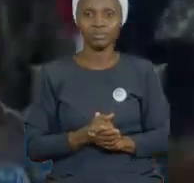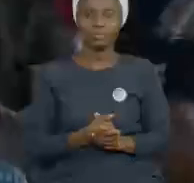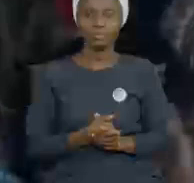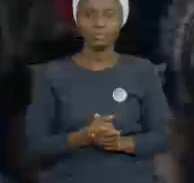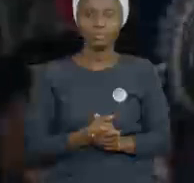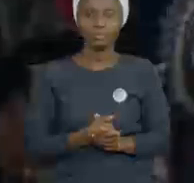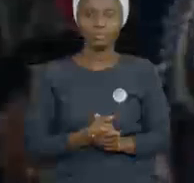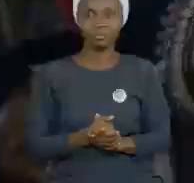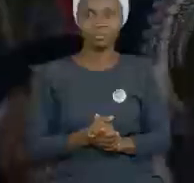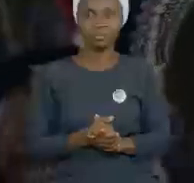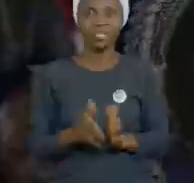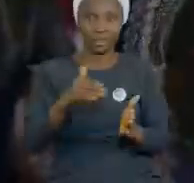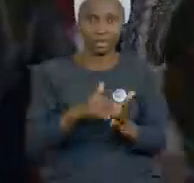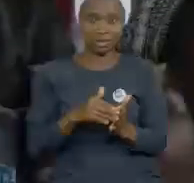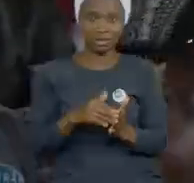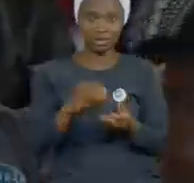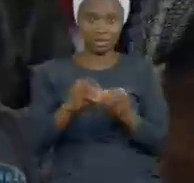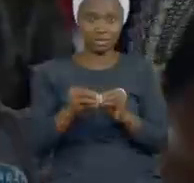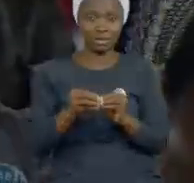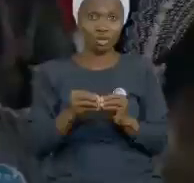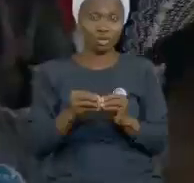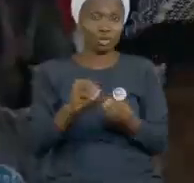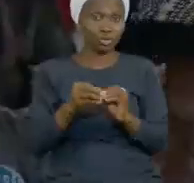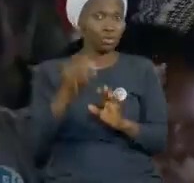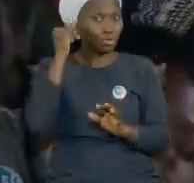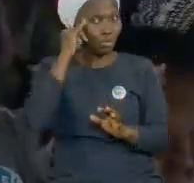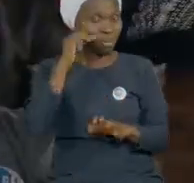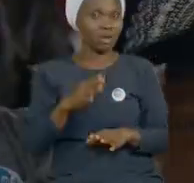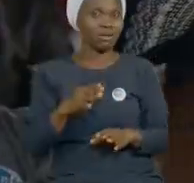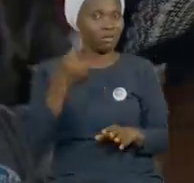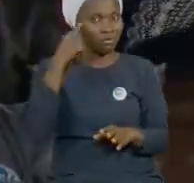+234 91 54 44 92 63. I take it over again for those who have fallen by radio and television.